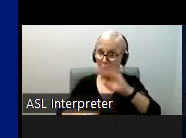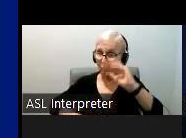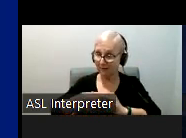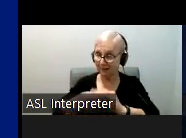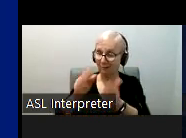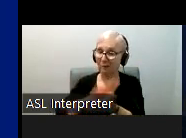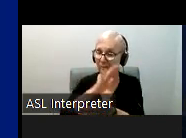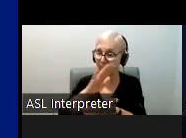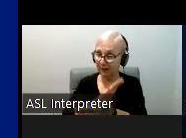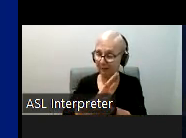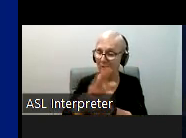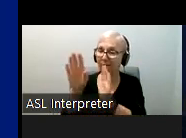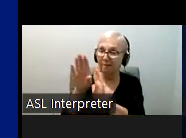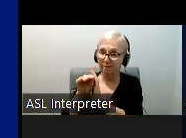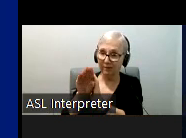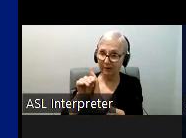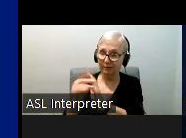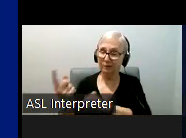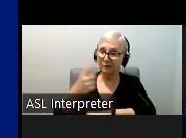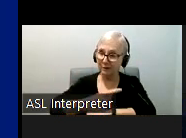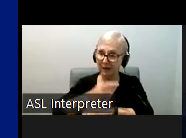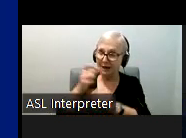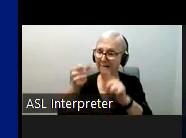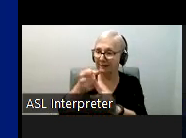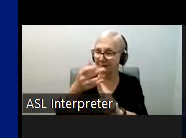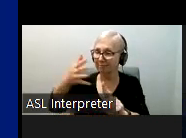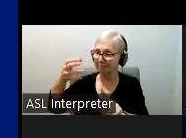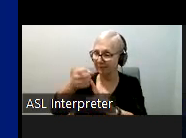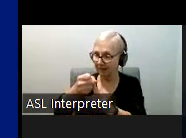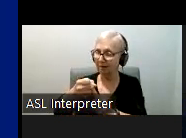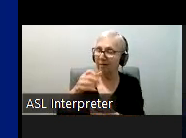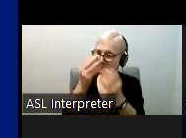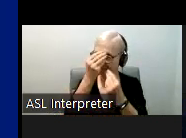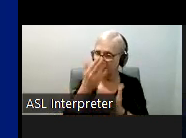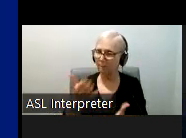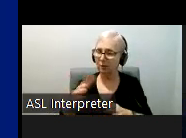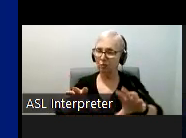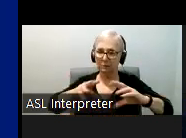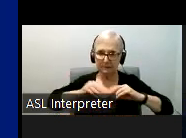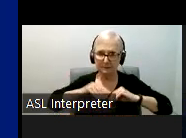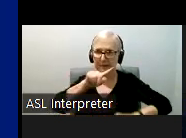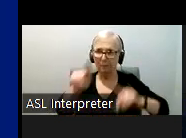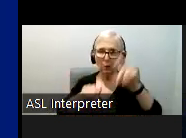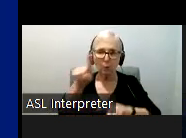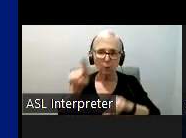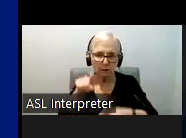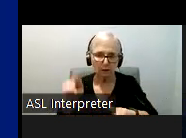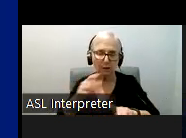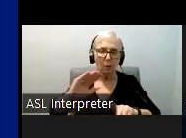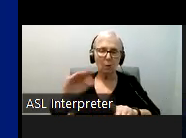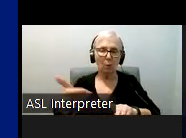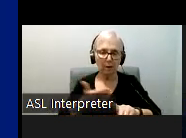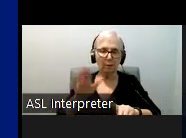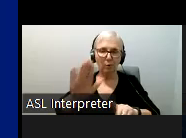you. And today I have the opportunity to elaborate on that information, to take your questions, and then I would welcome your